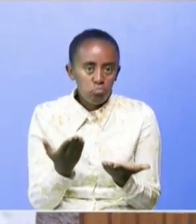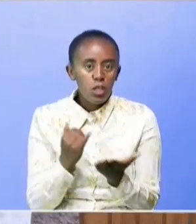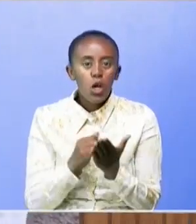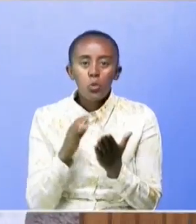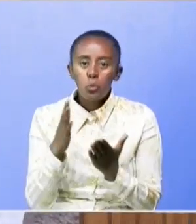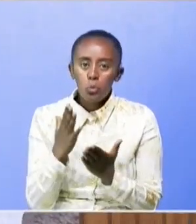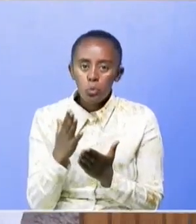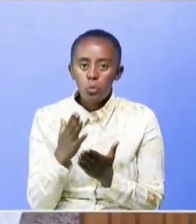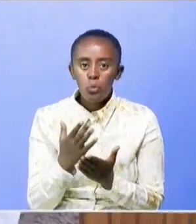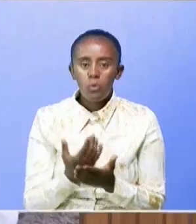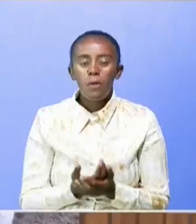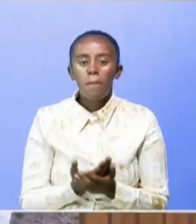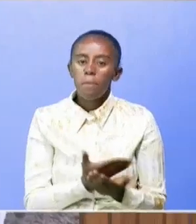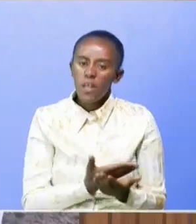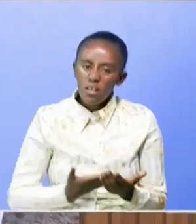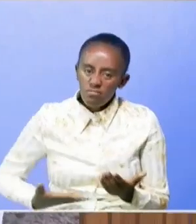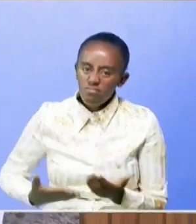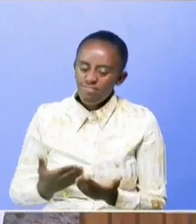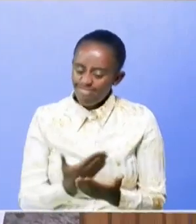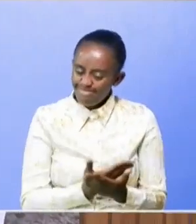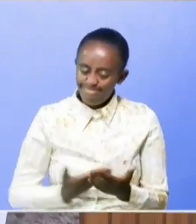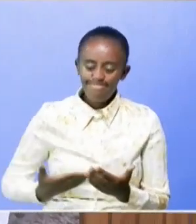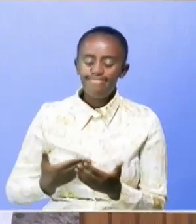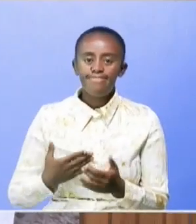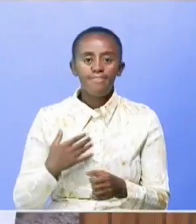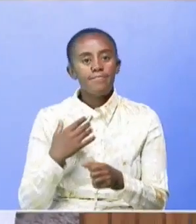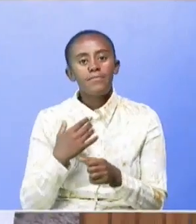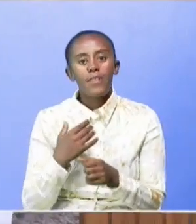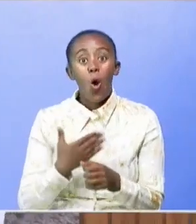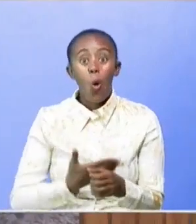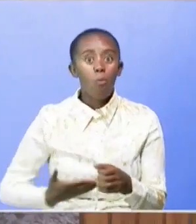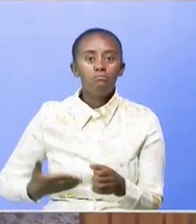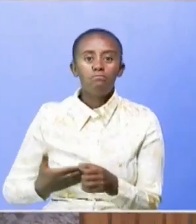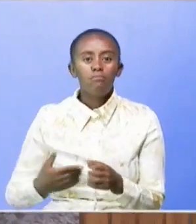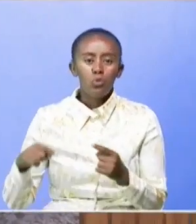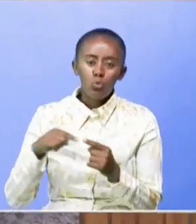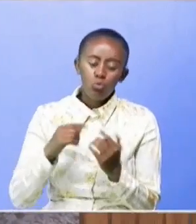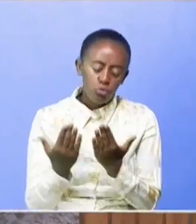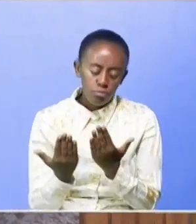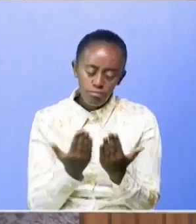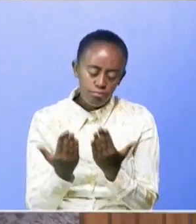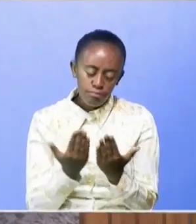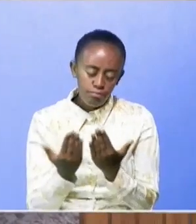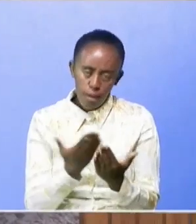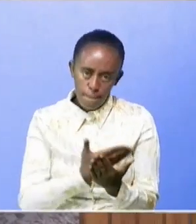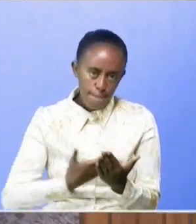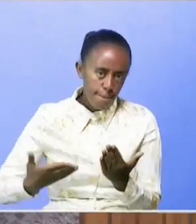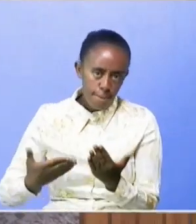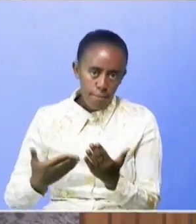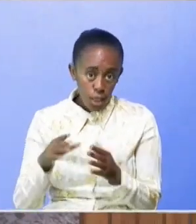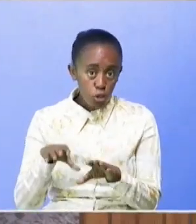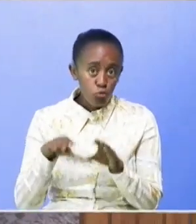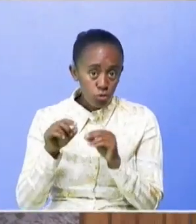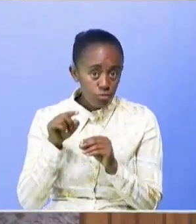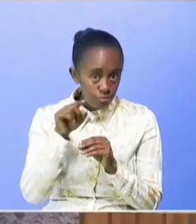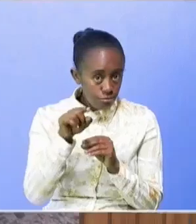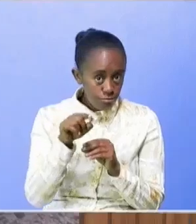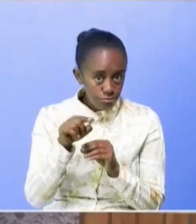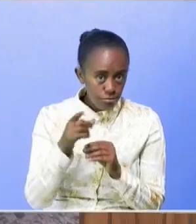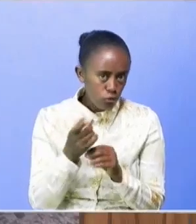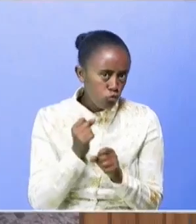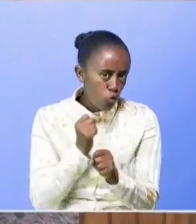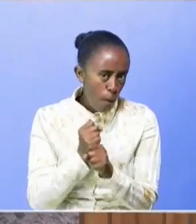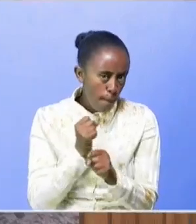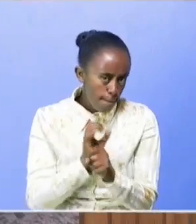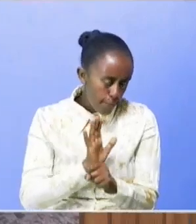a dedication or a commitment to studying. For example, as a student, that is your